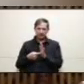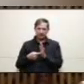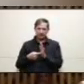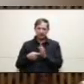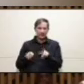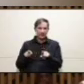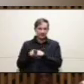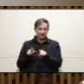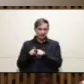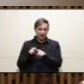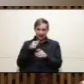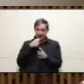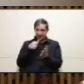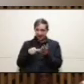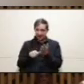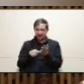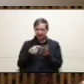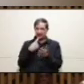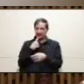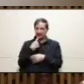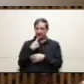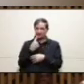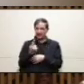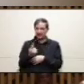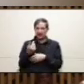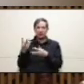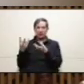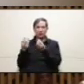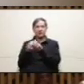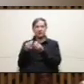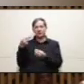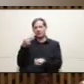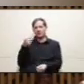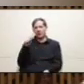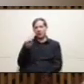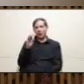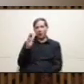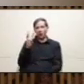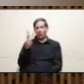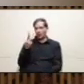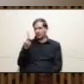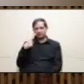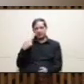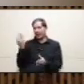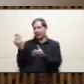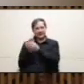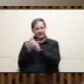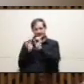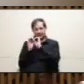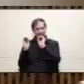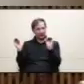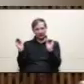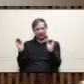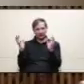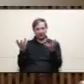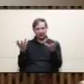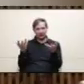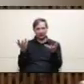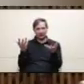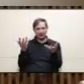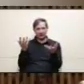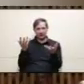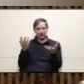that same letter saying that the matter is with the Hawks, but there's no case with the Hawks as we are sitting here. Perhaps once you're saying that